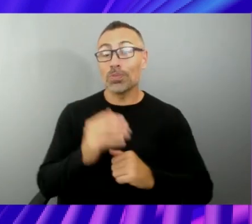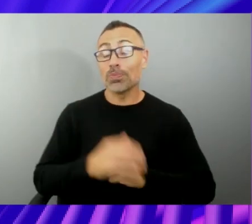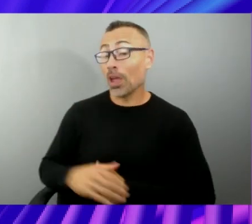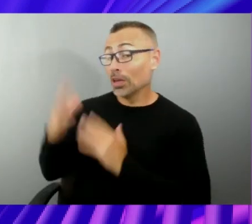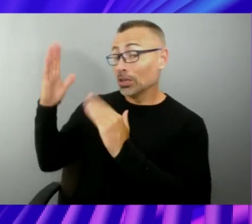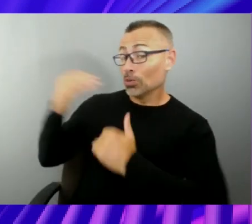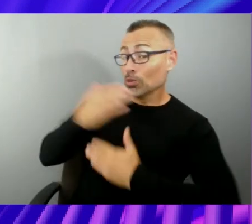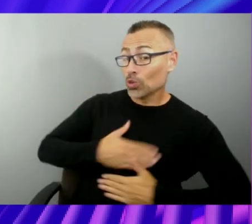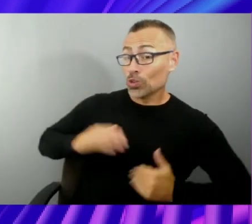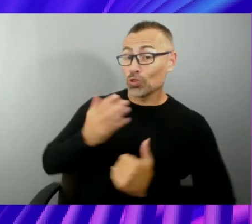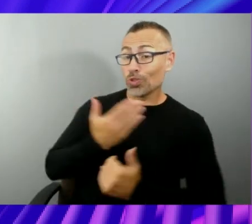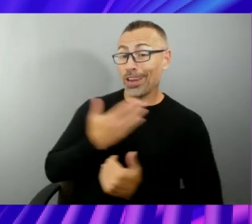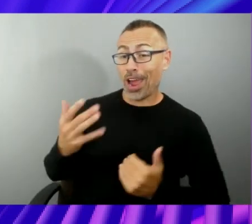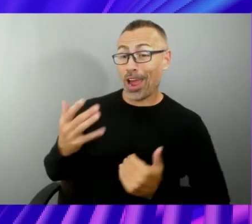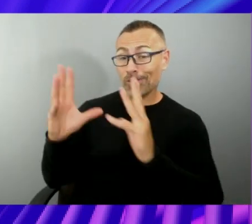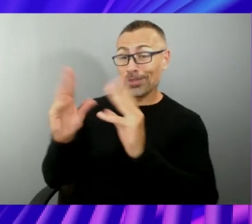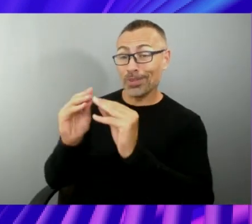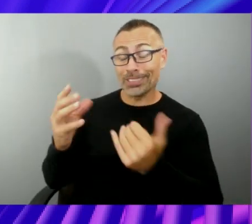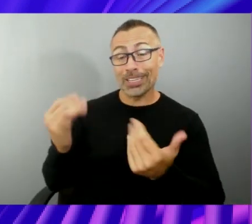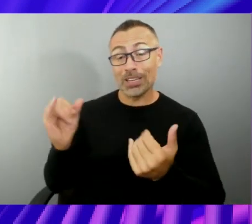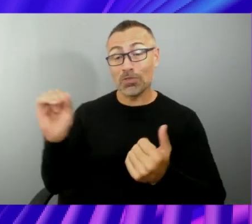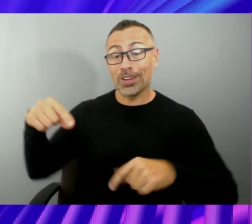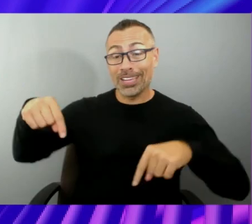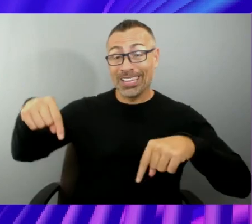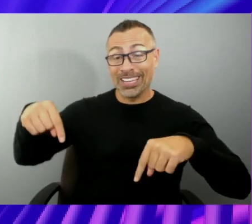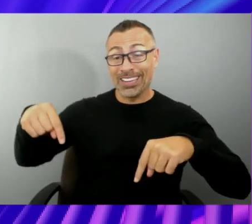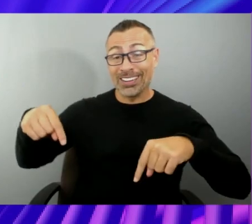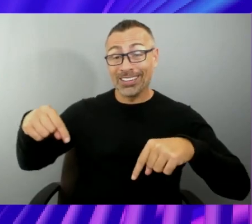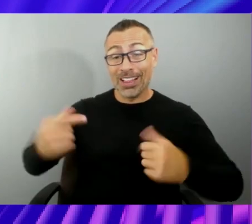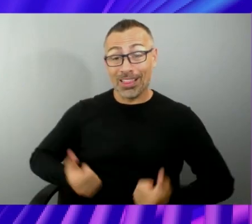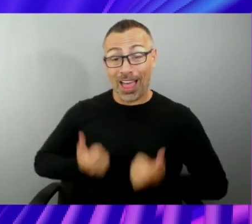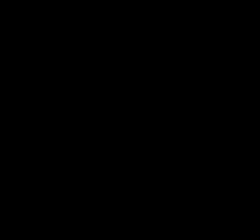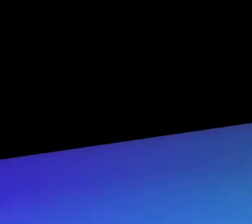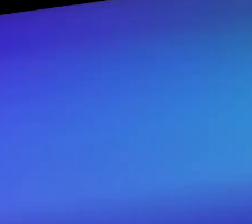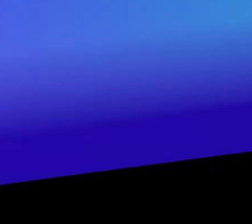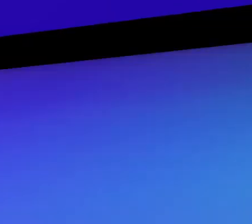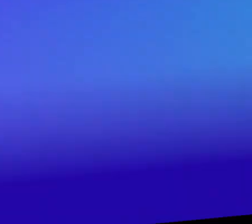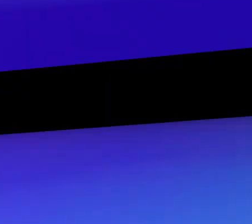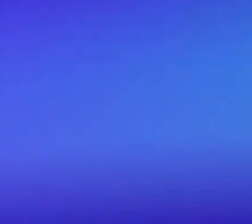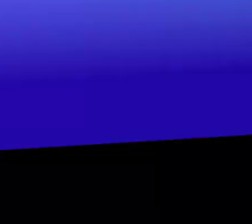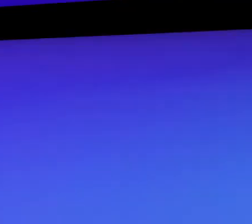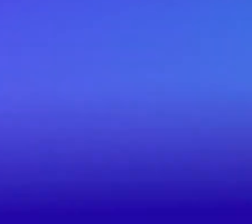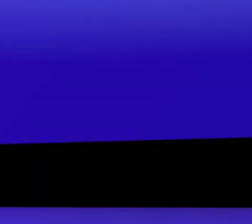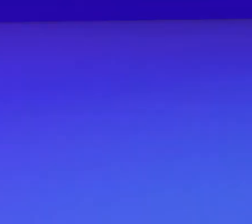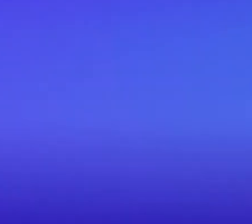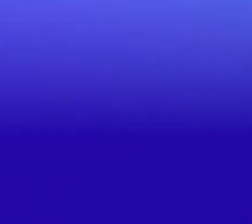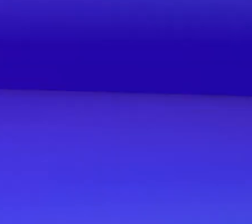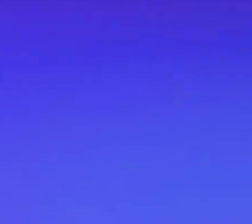drop by, and say hello. Thanks.